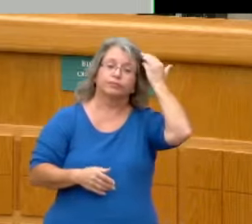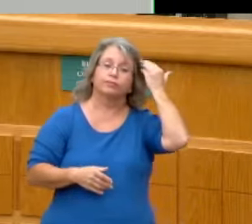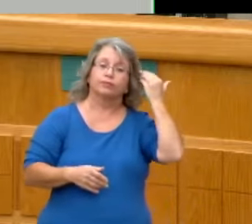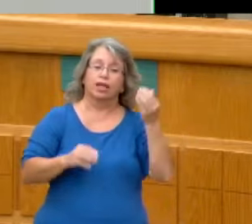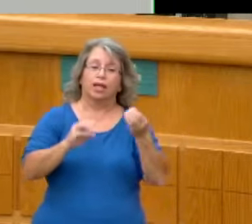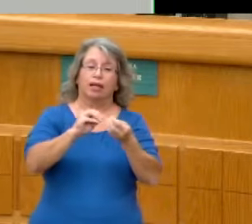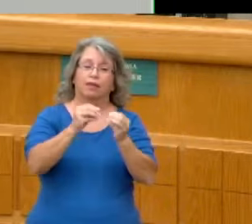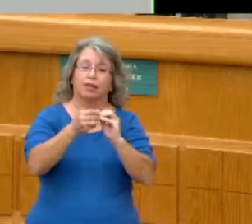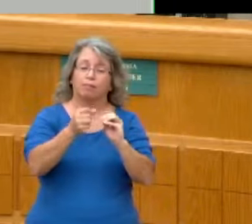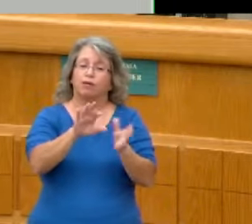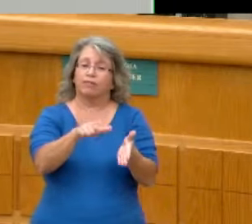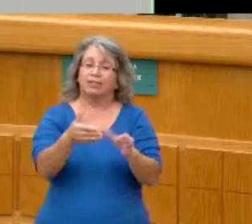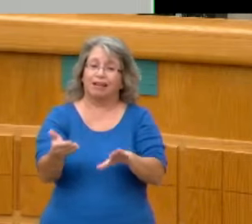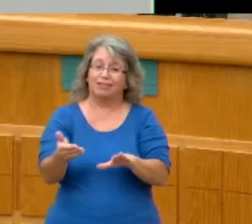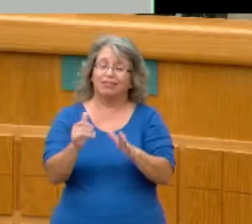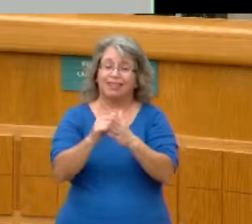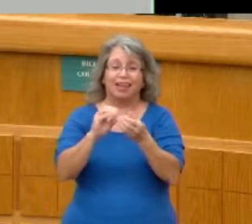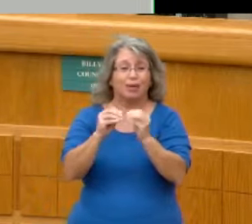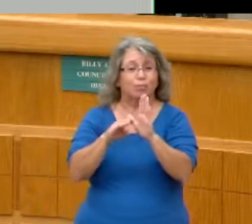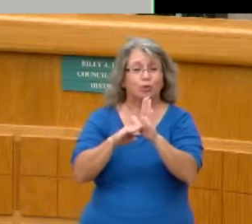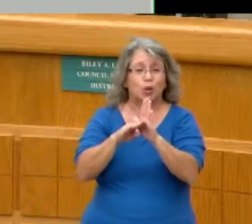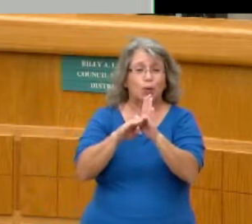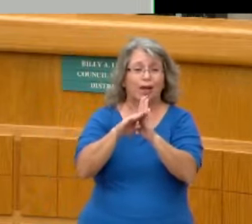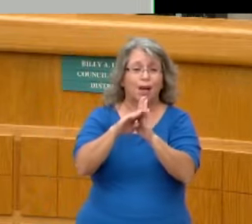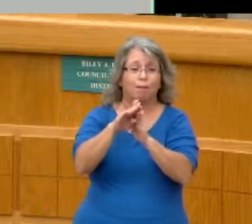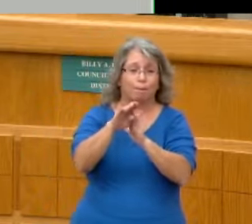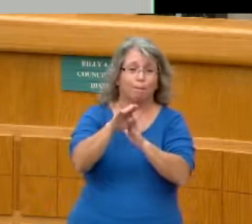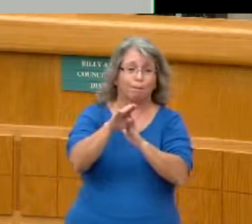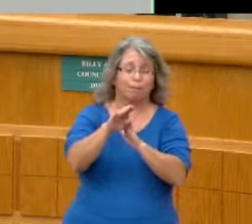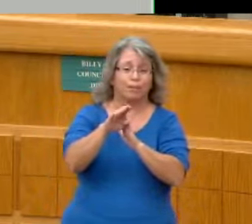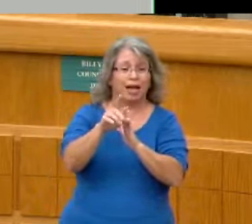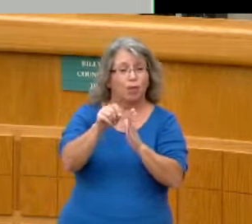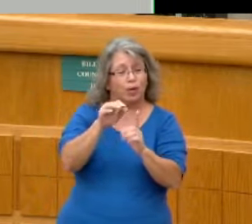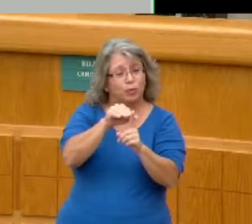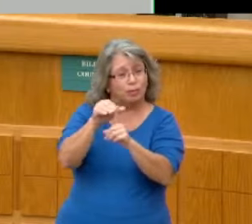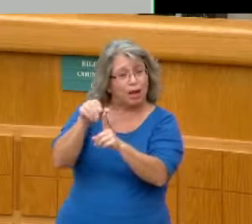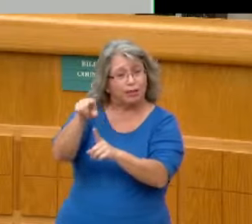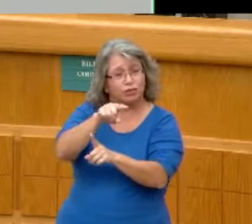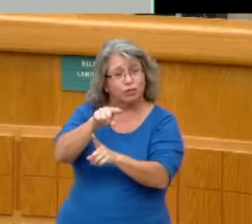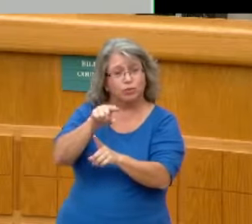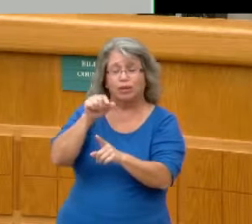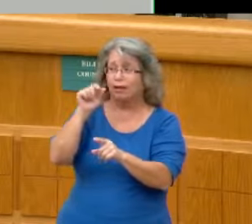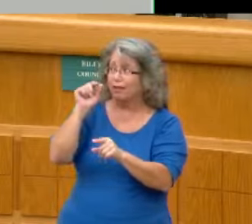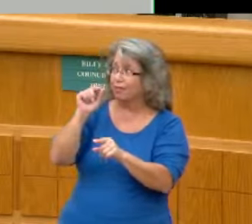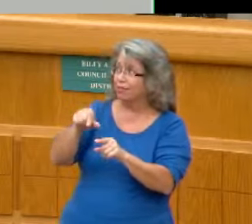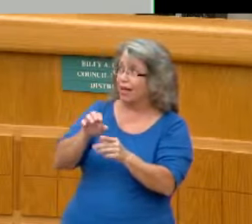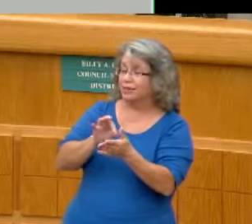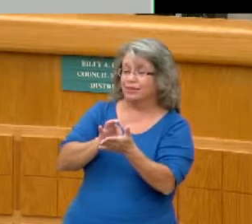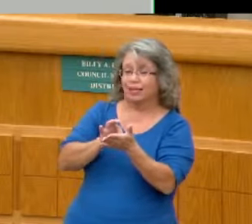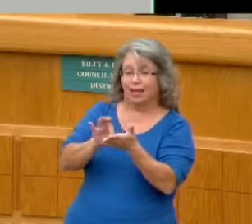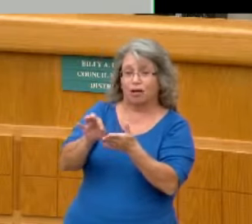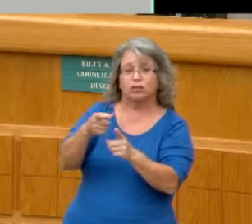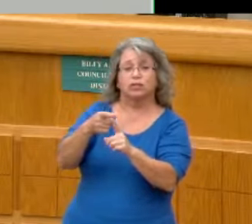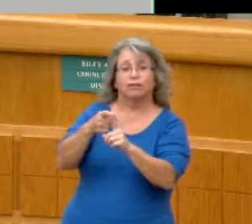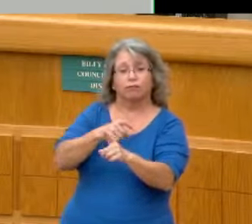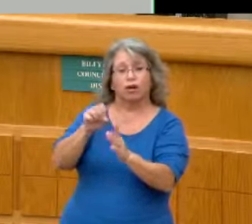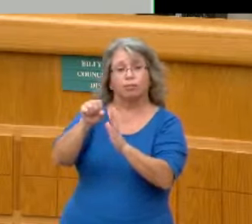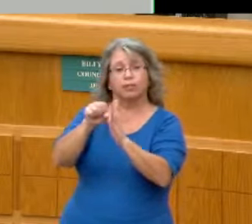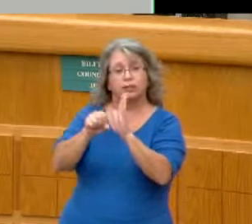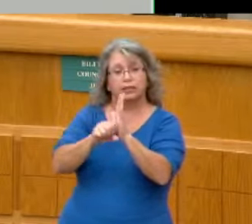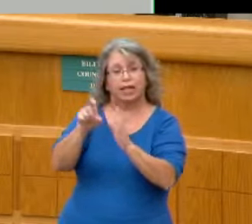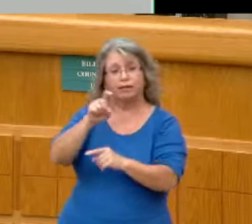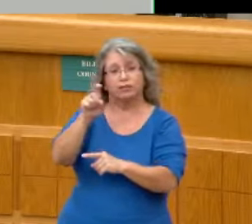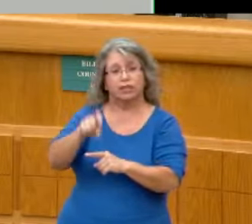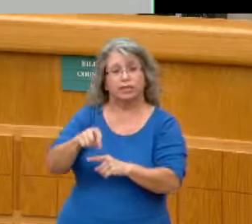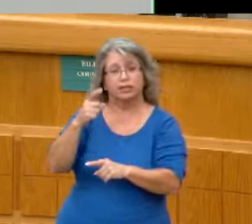are going up. I want to remind you that these numbers that are shown here, they're the counts from the state of Texas for the coastal